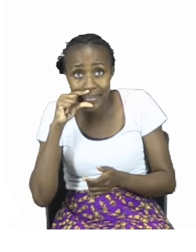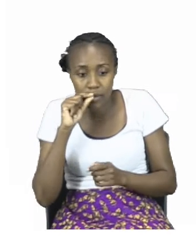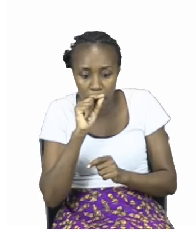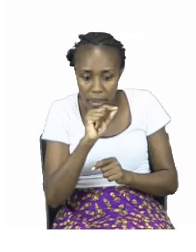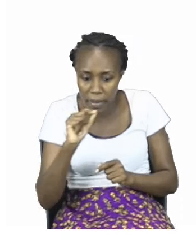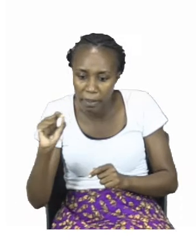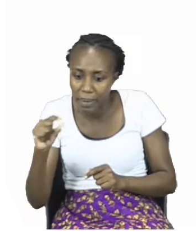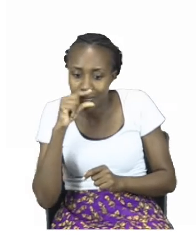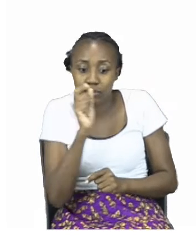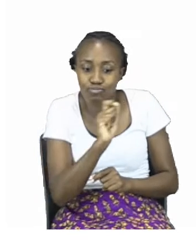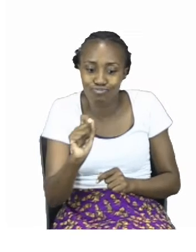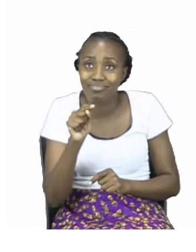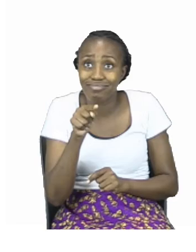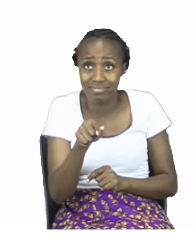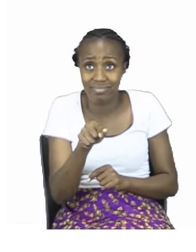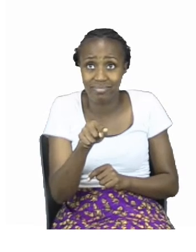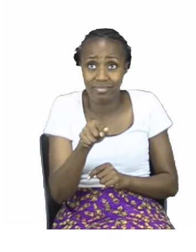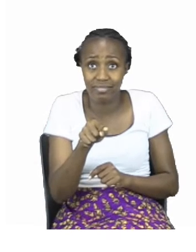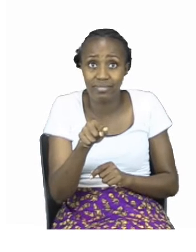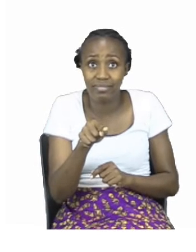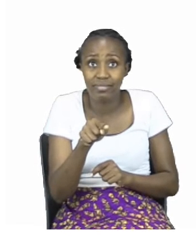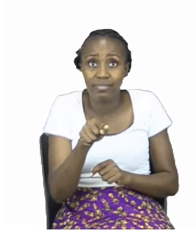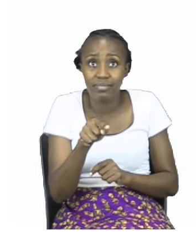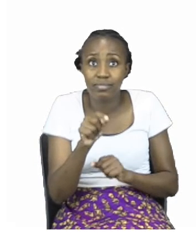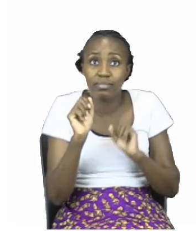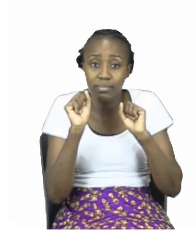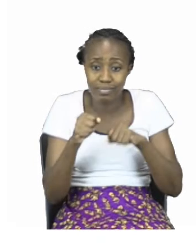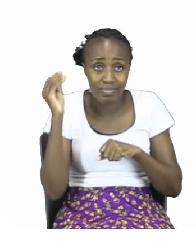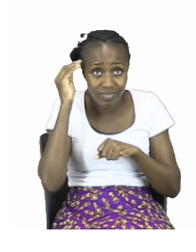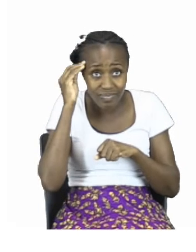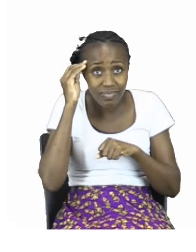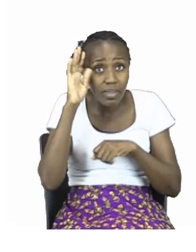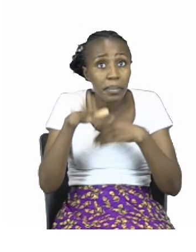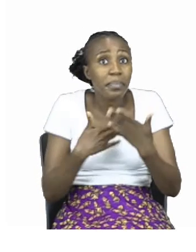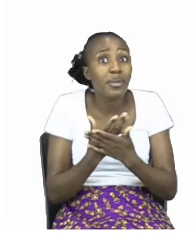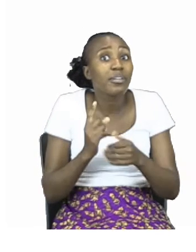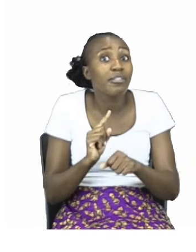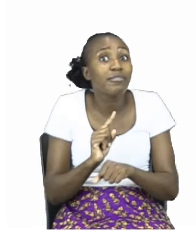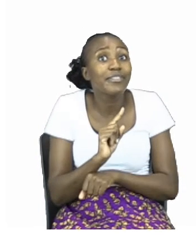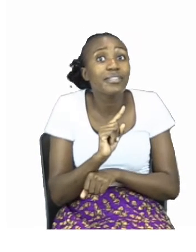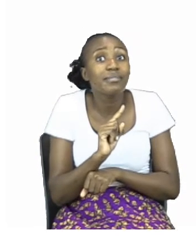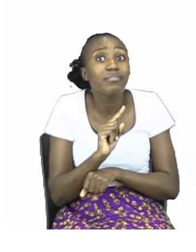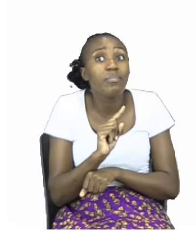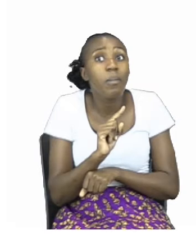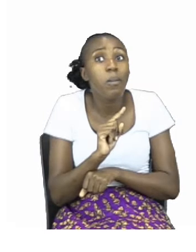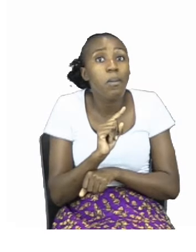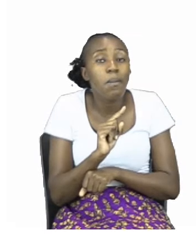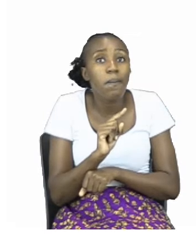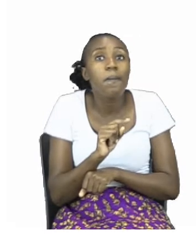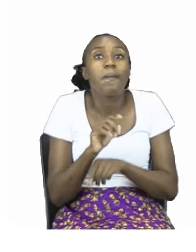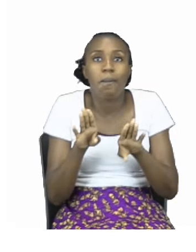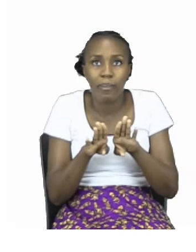line given. Now, it's important for us to know the picture first before we actually write. So let's try and do some